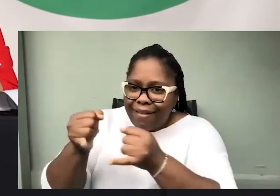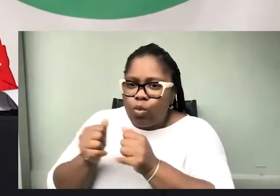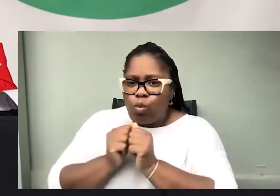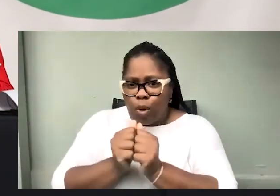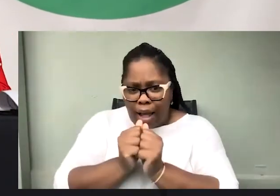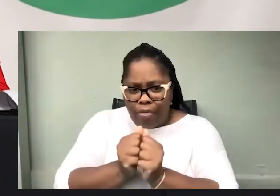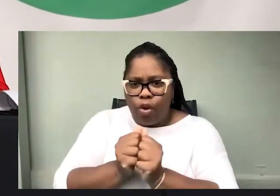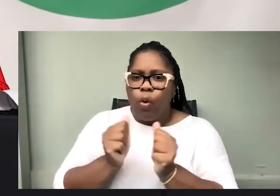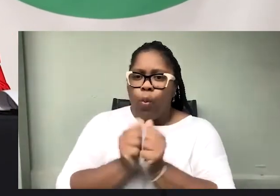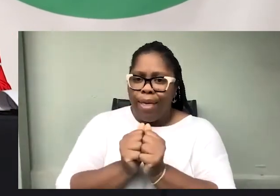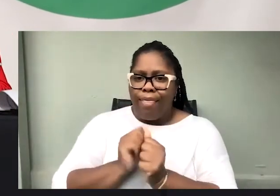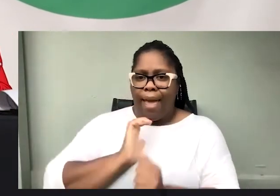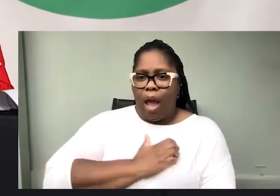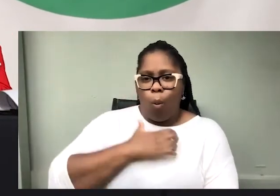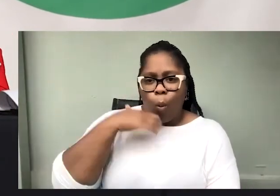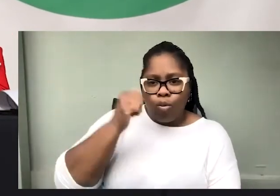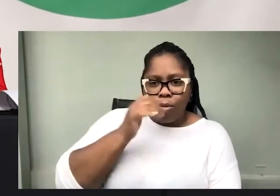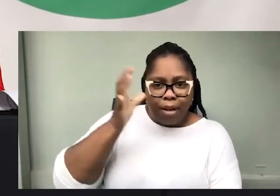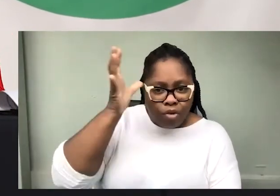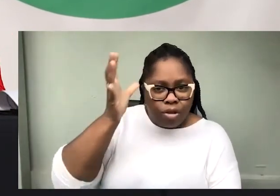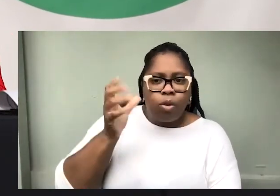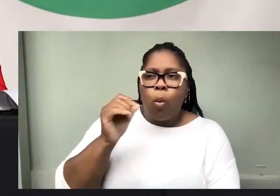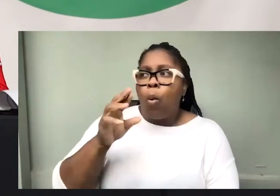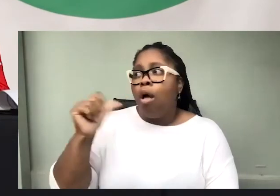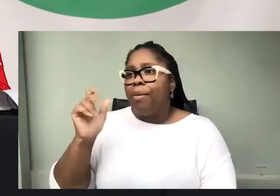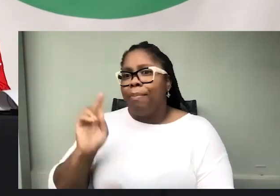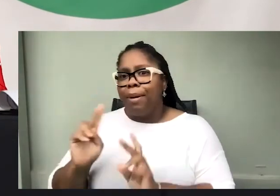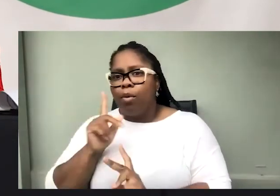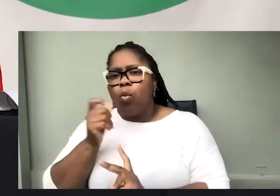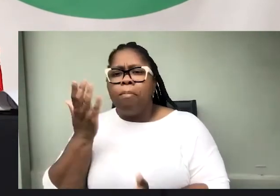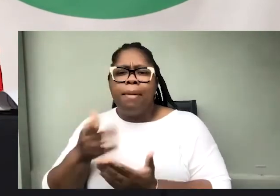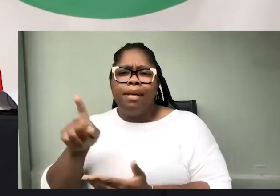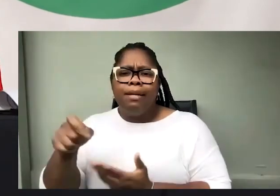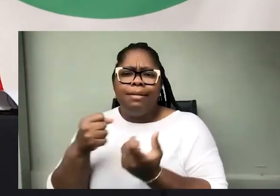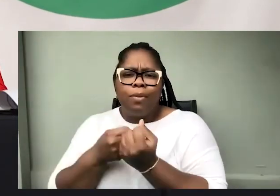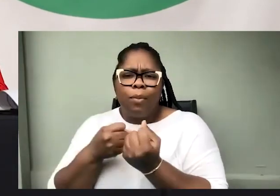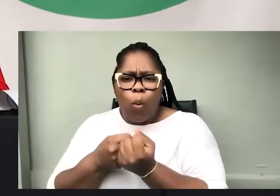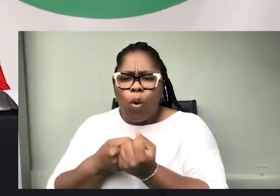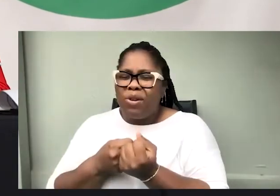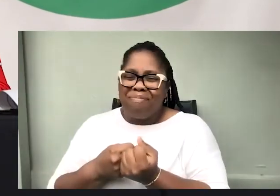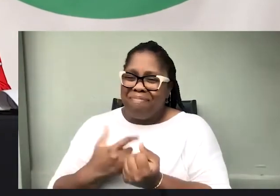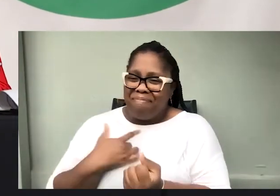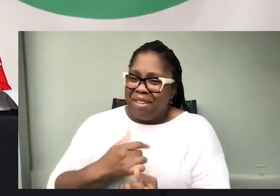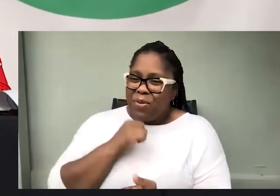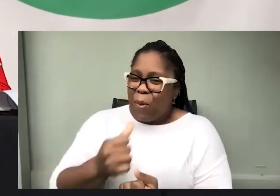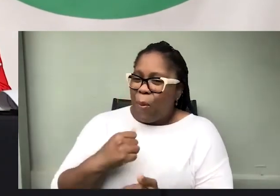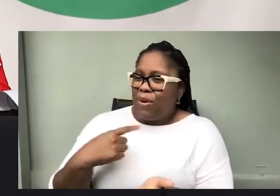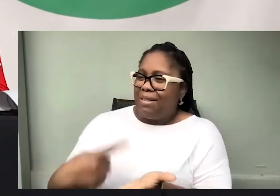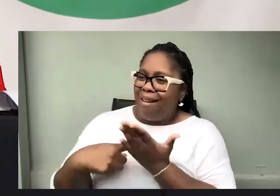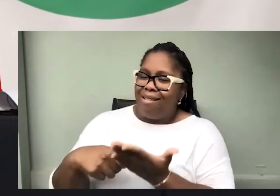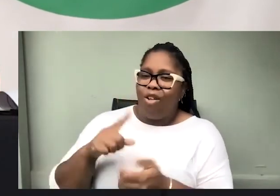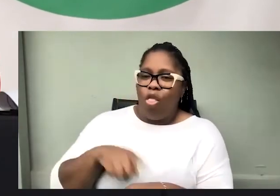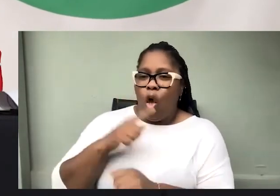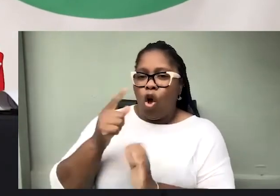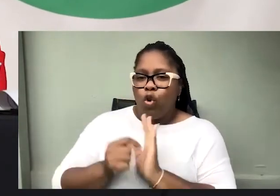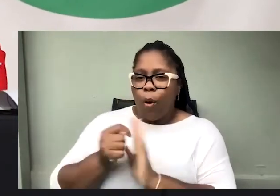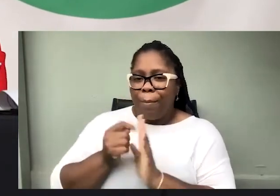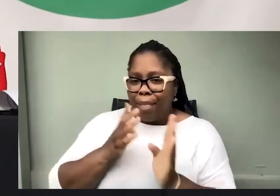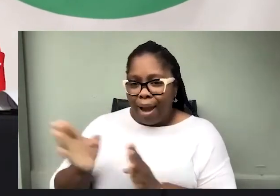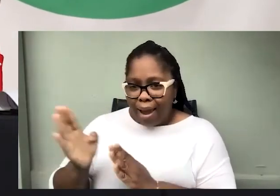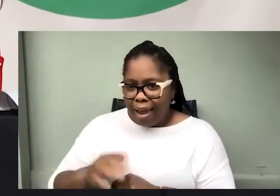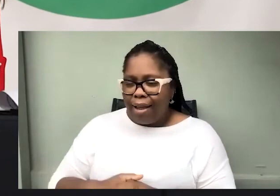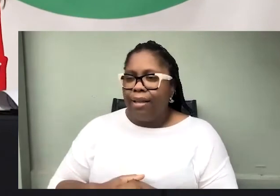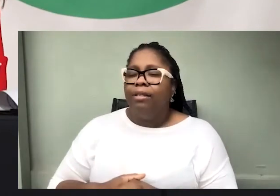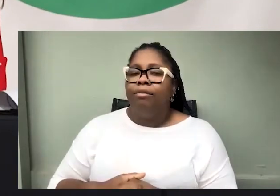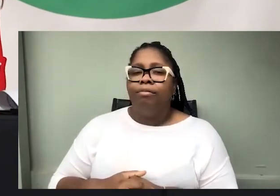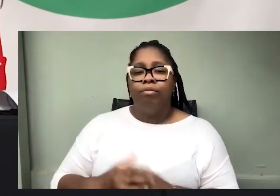with either our aging parents or others that might need support and talk about a long-term plan. If you actually look